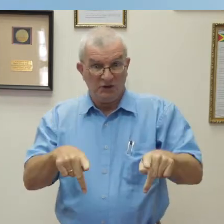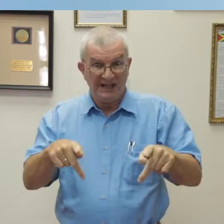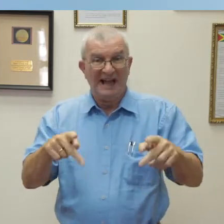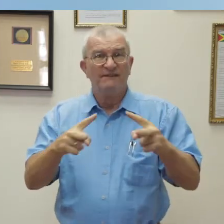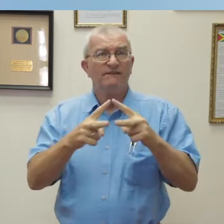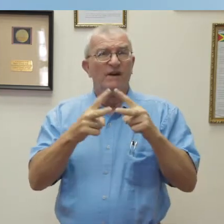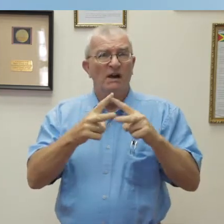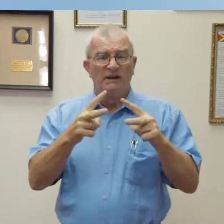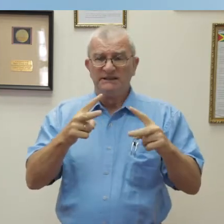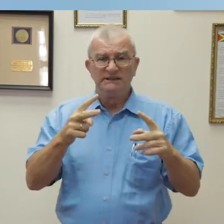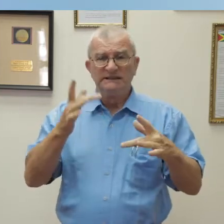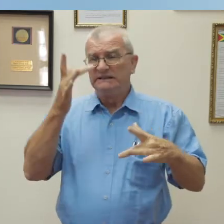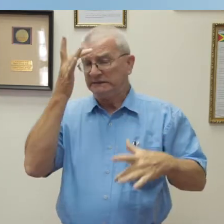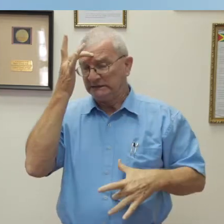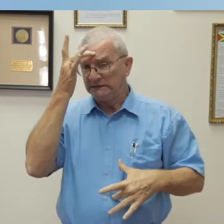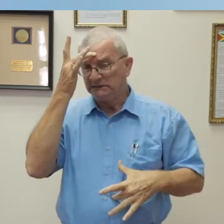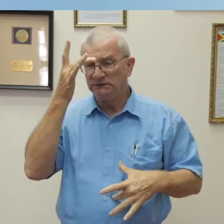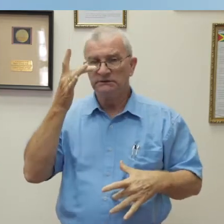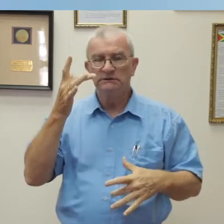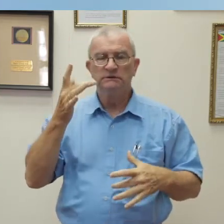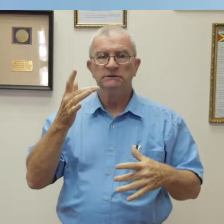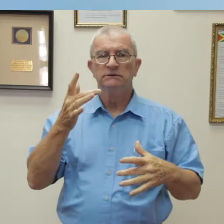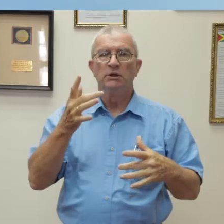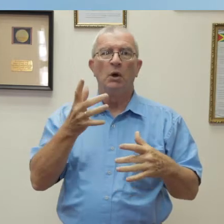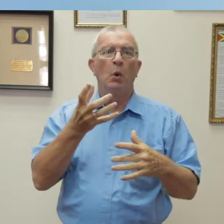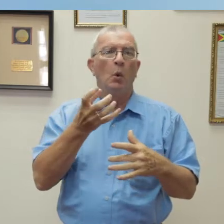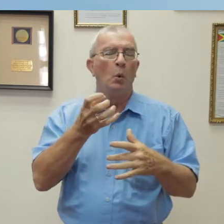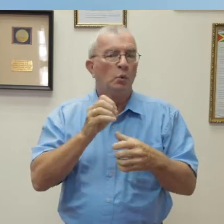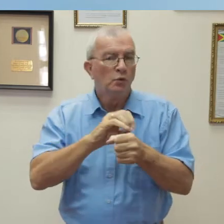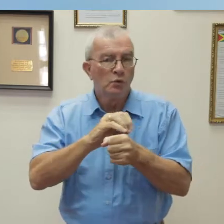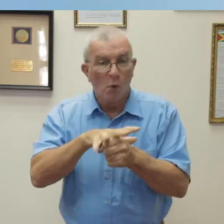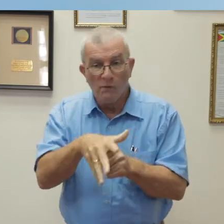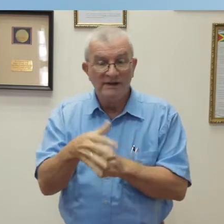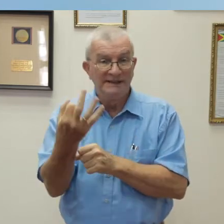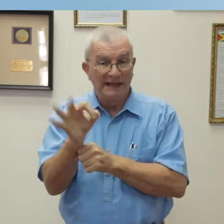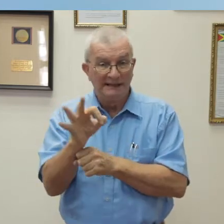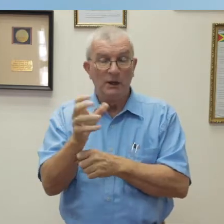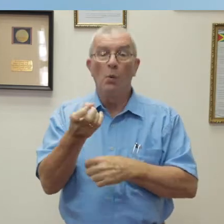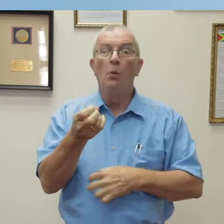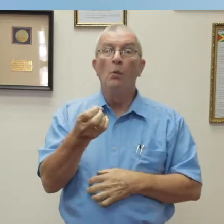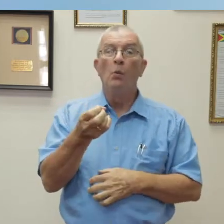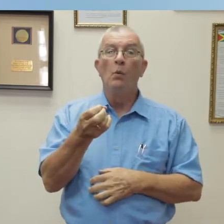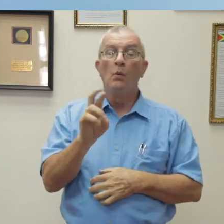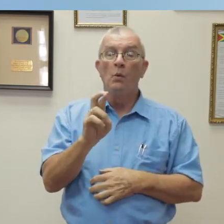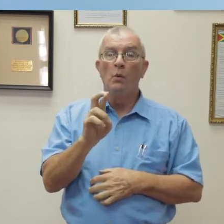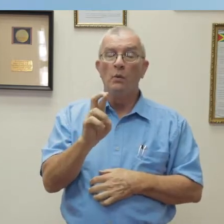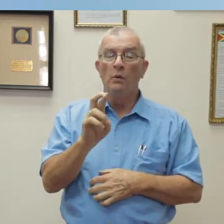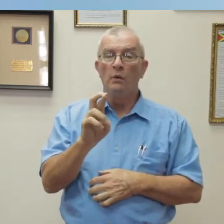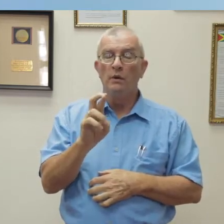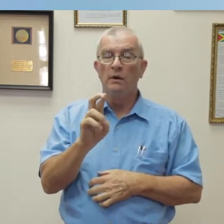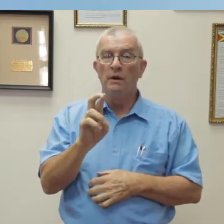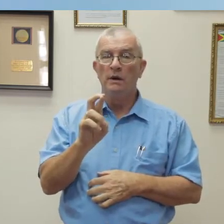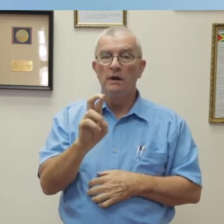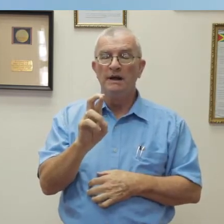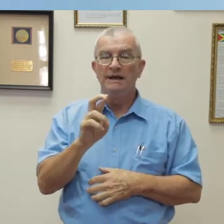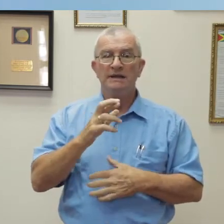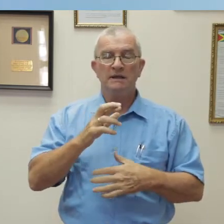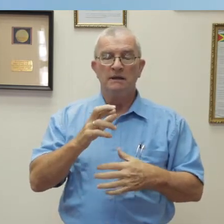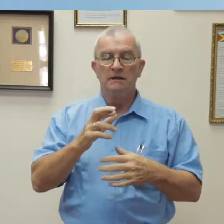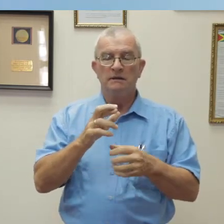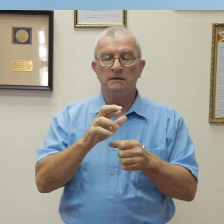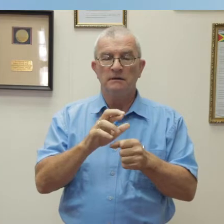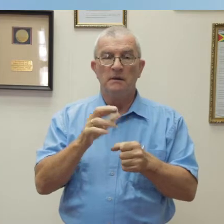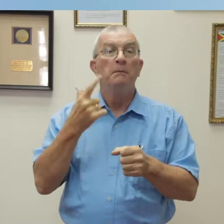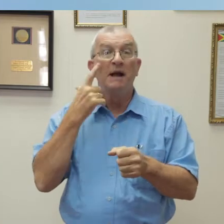issues related to COVID-19. And as COVID-19 is basically a respiratory disease,